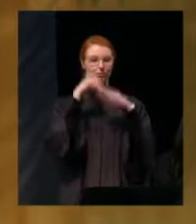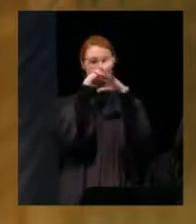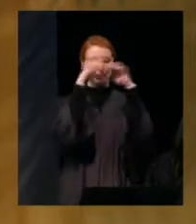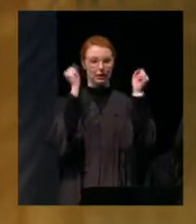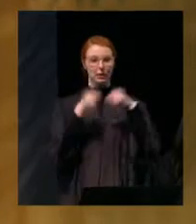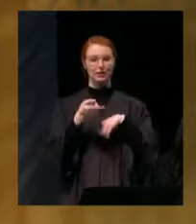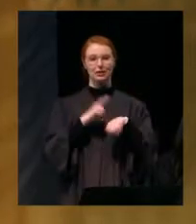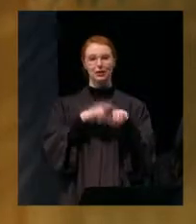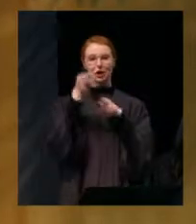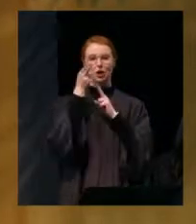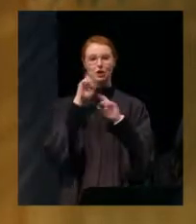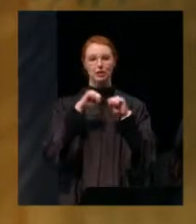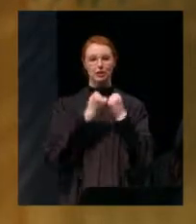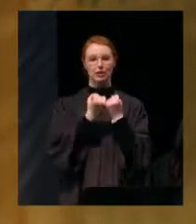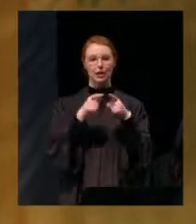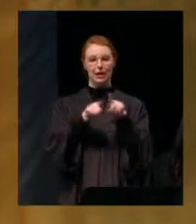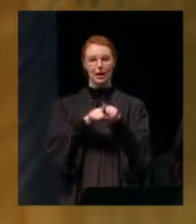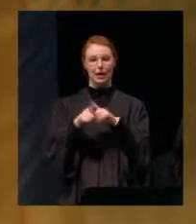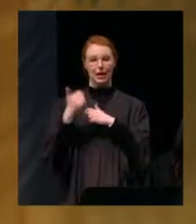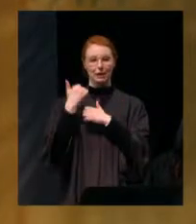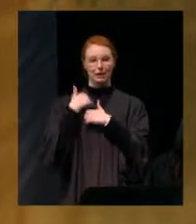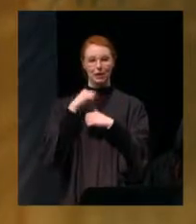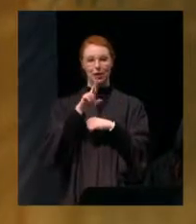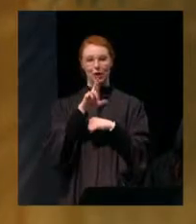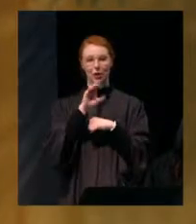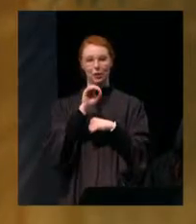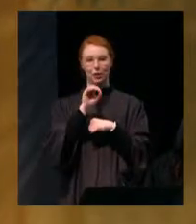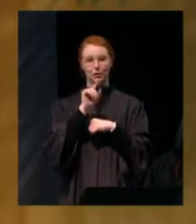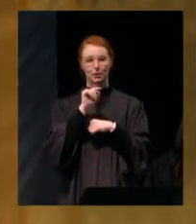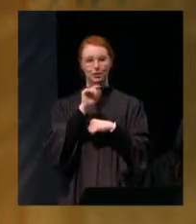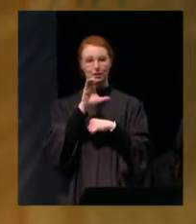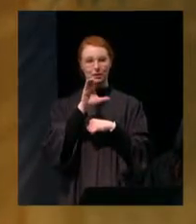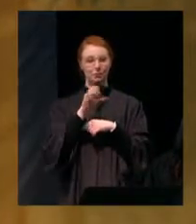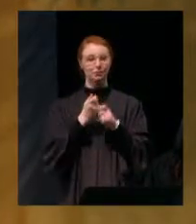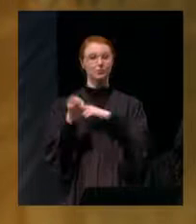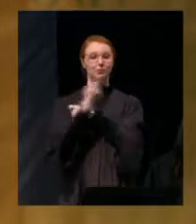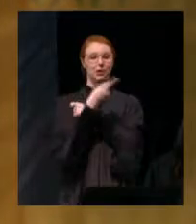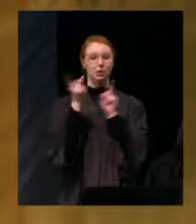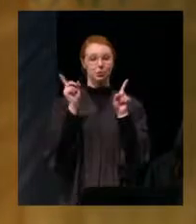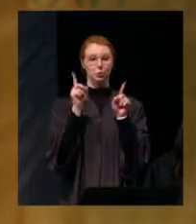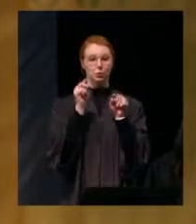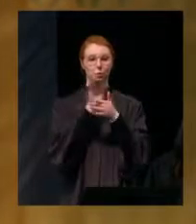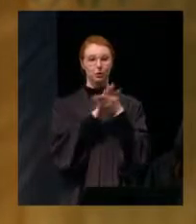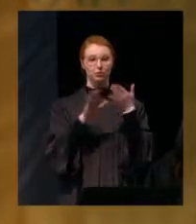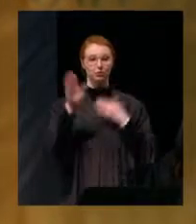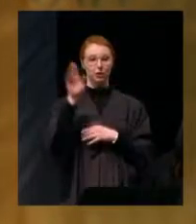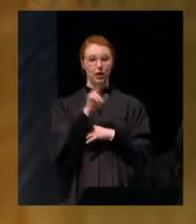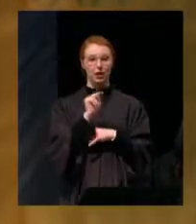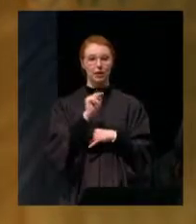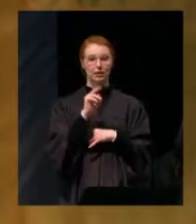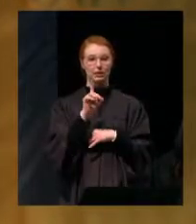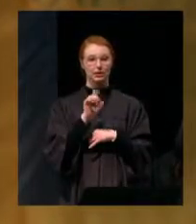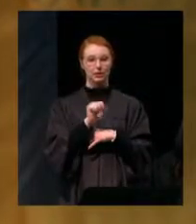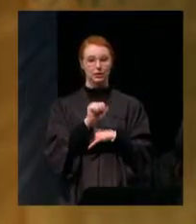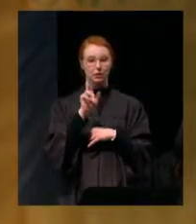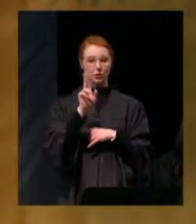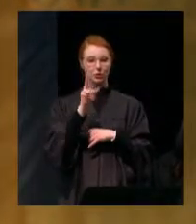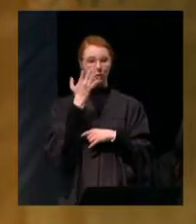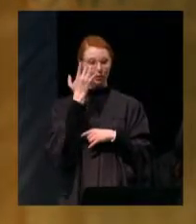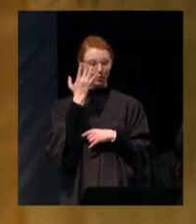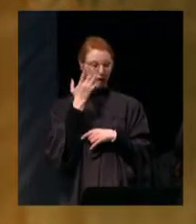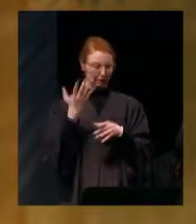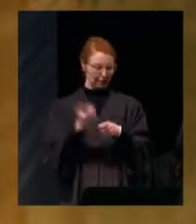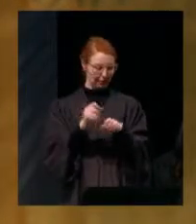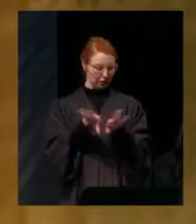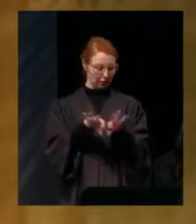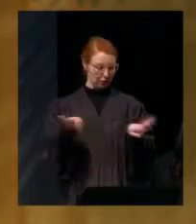Honor Society, and Air Force Junior ROTC. Next year, Brooklyn will be attending North Dakota State University to obtain